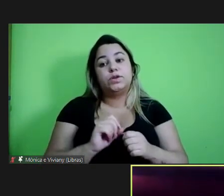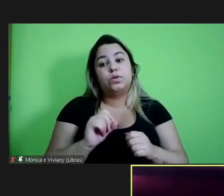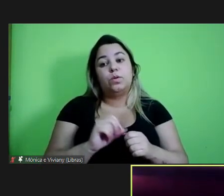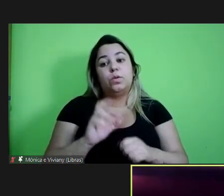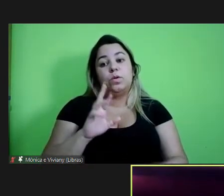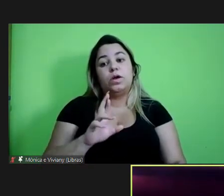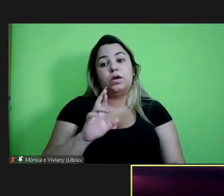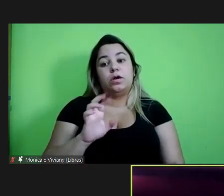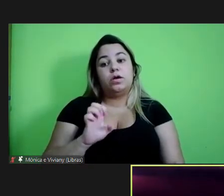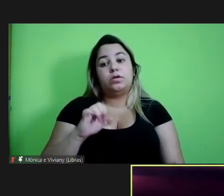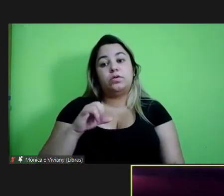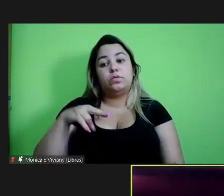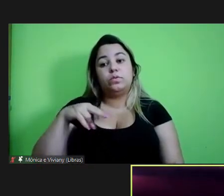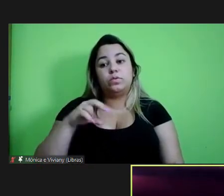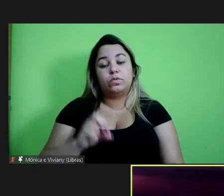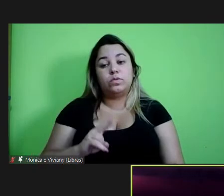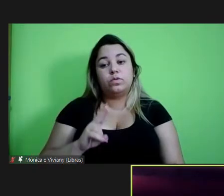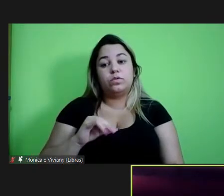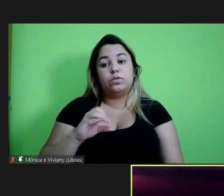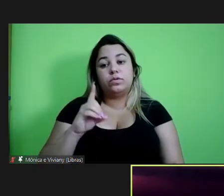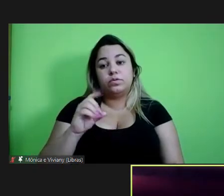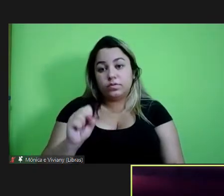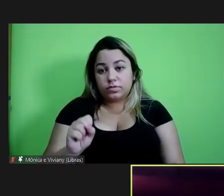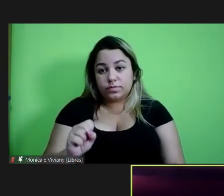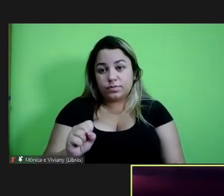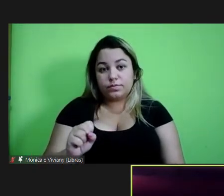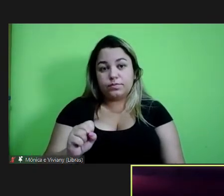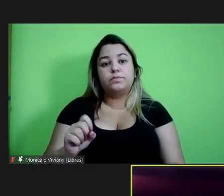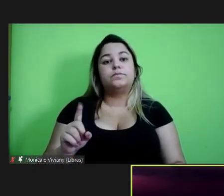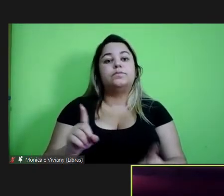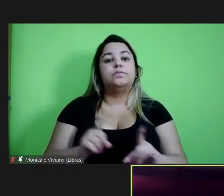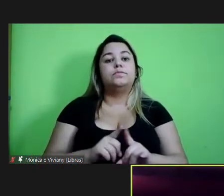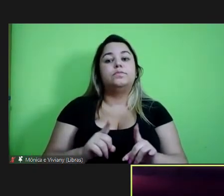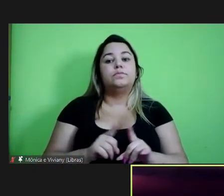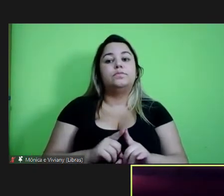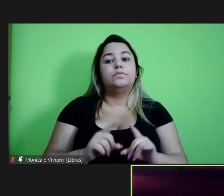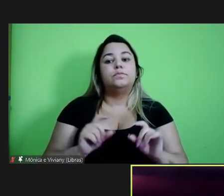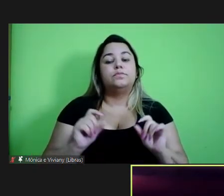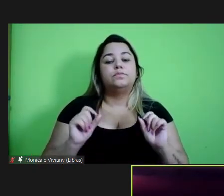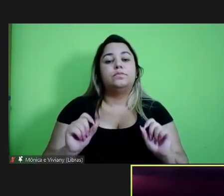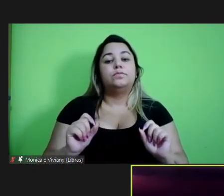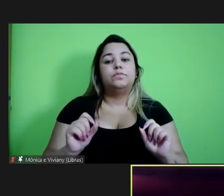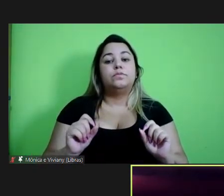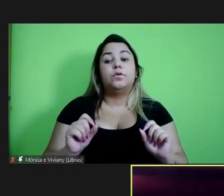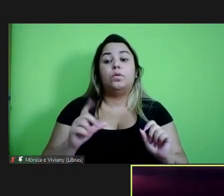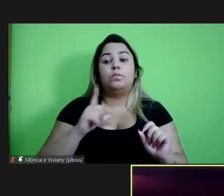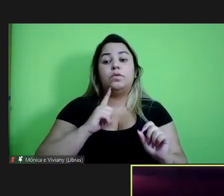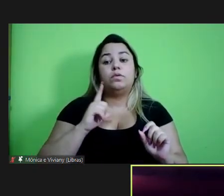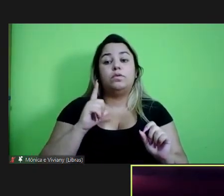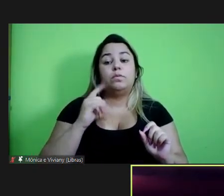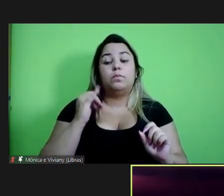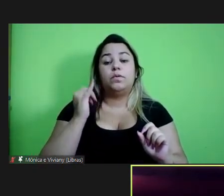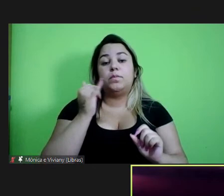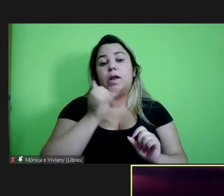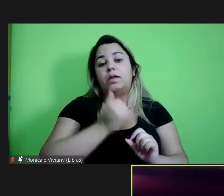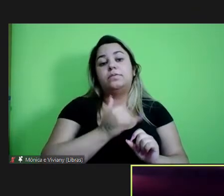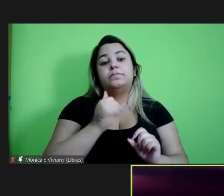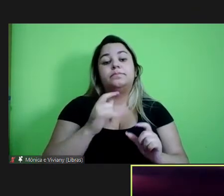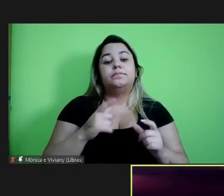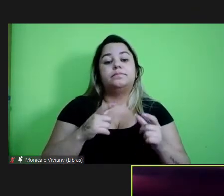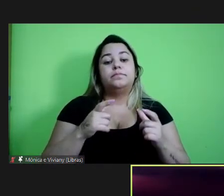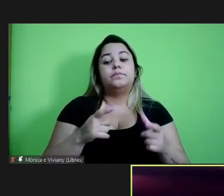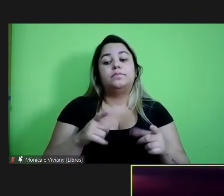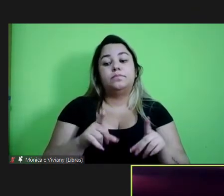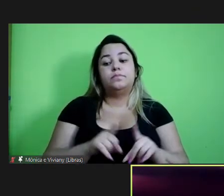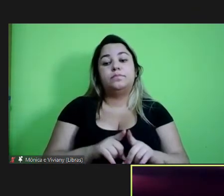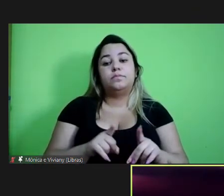a multidisciplinary team. In some, like I say, in some areas, it is a postcode lottery.